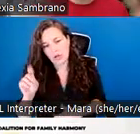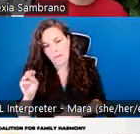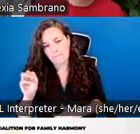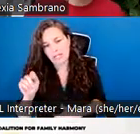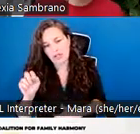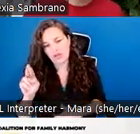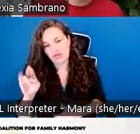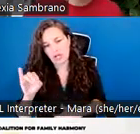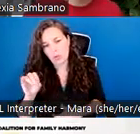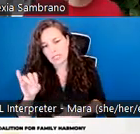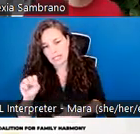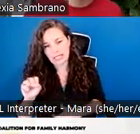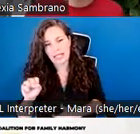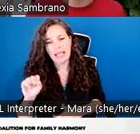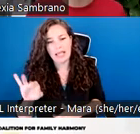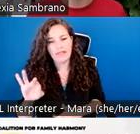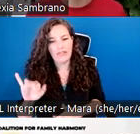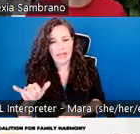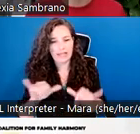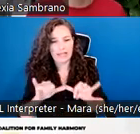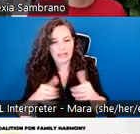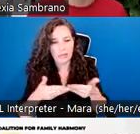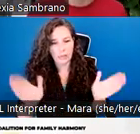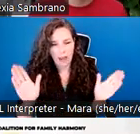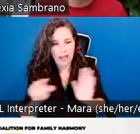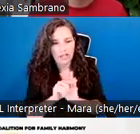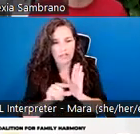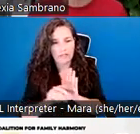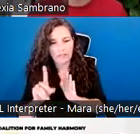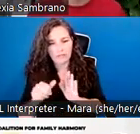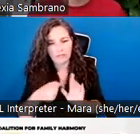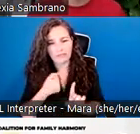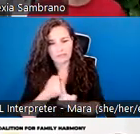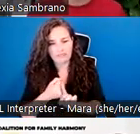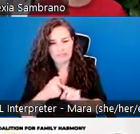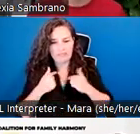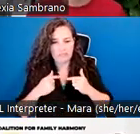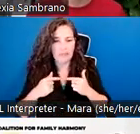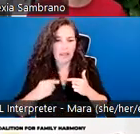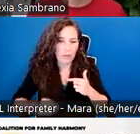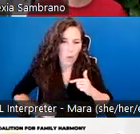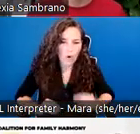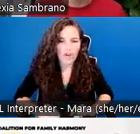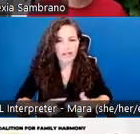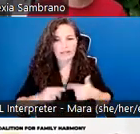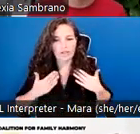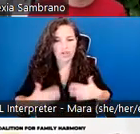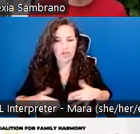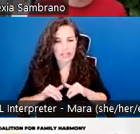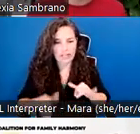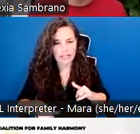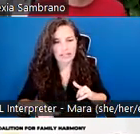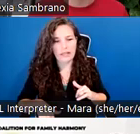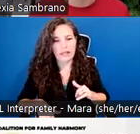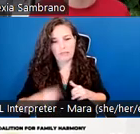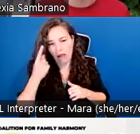as a system-wide gender disability that impacts organs, nervous system, cognitive abilities, mood, respiration, circulation, and